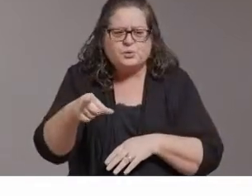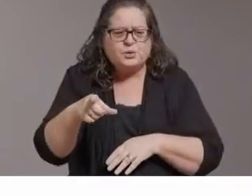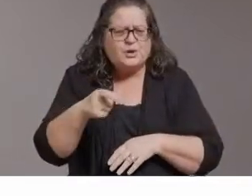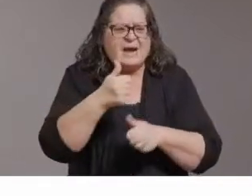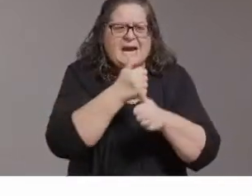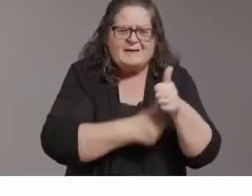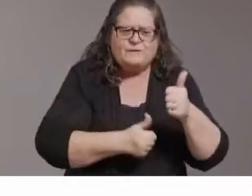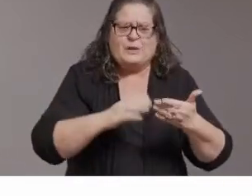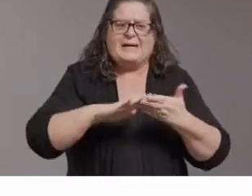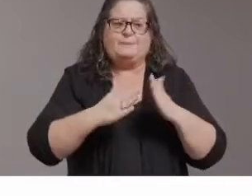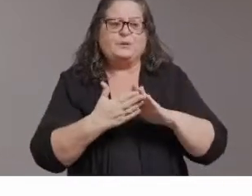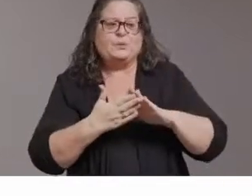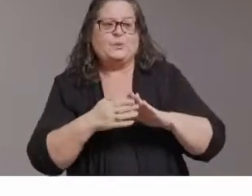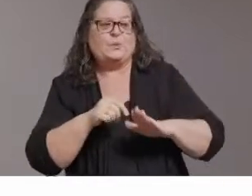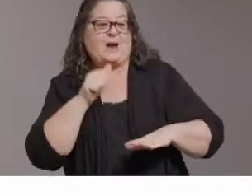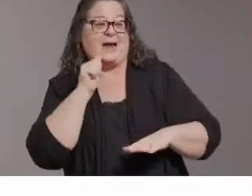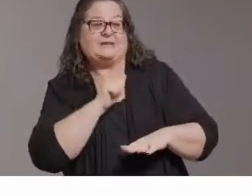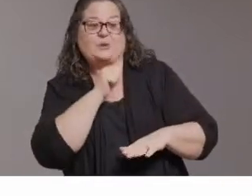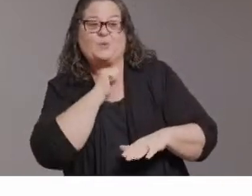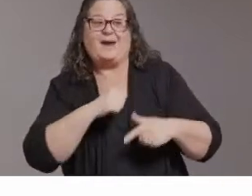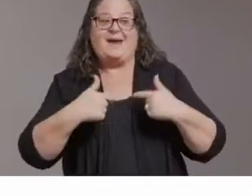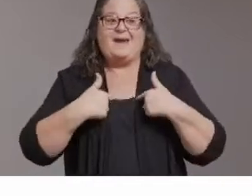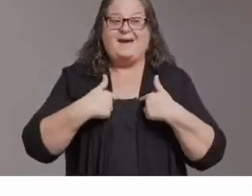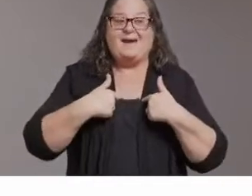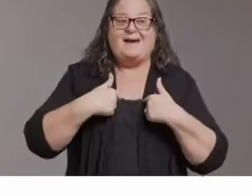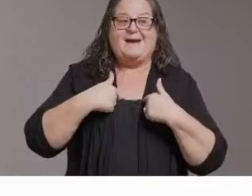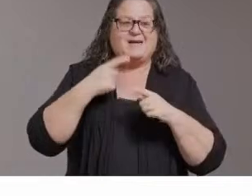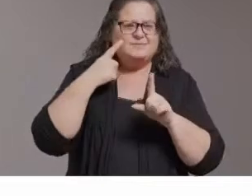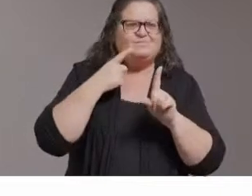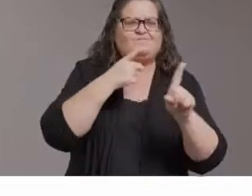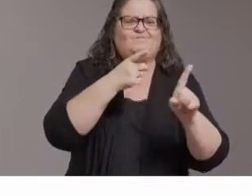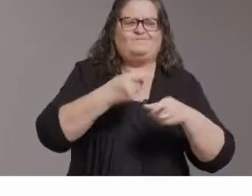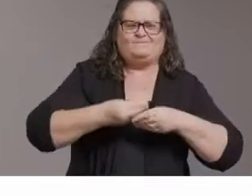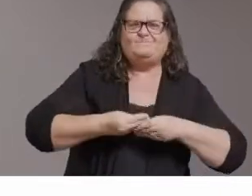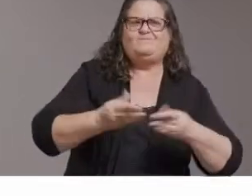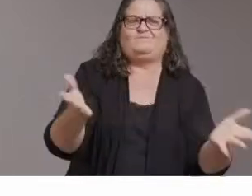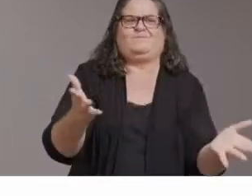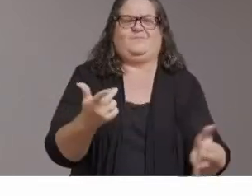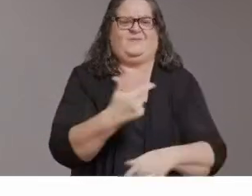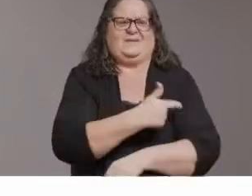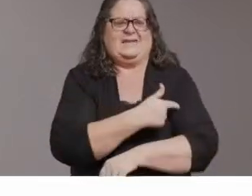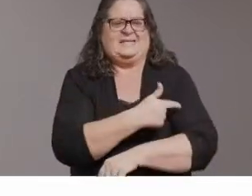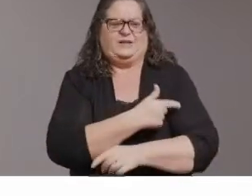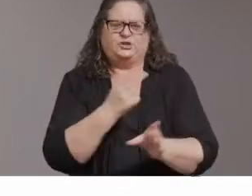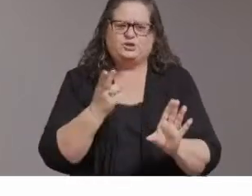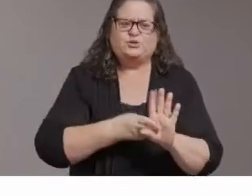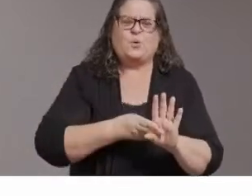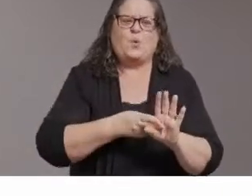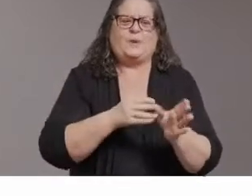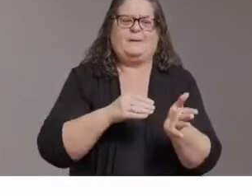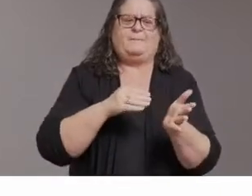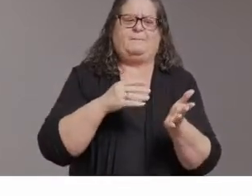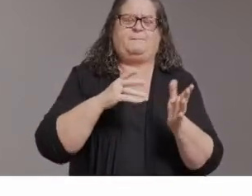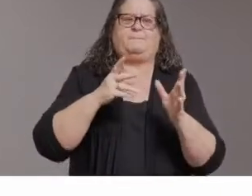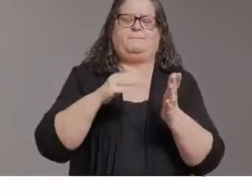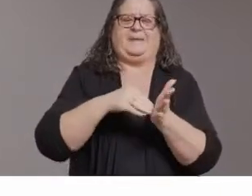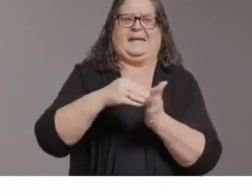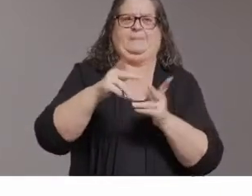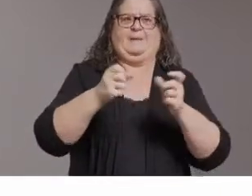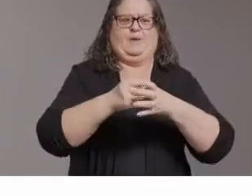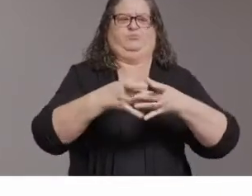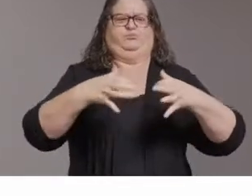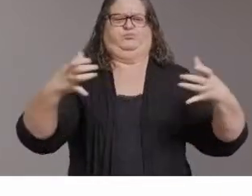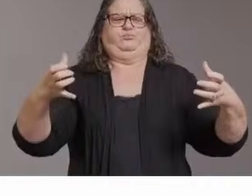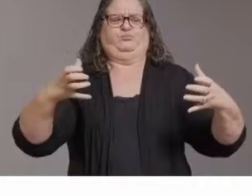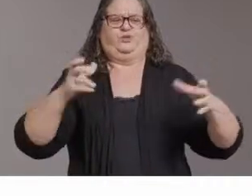Arizona is leading the charge in distributing the COVID-19 vaccine. Join the millions of Arizonans who've already been vaccinated. It's our shot to